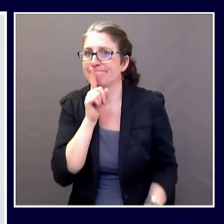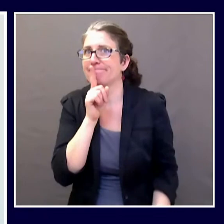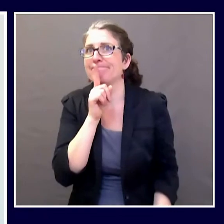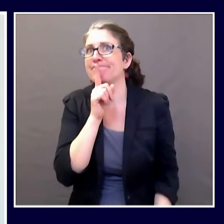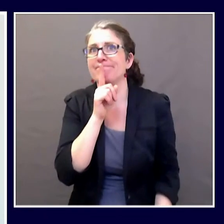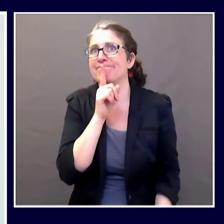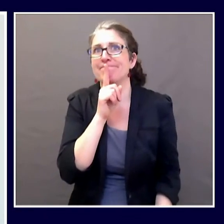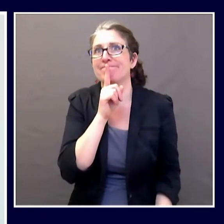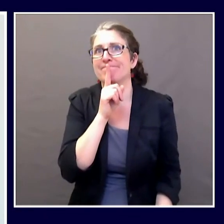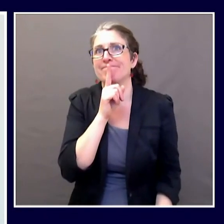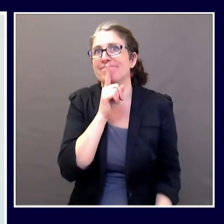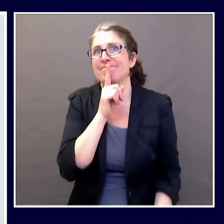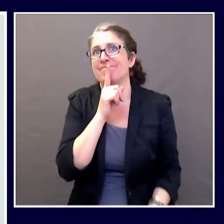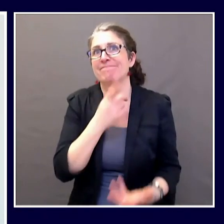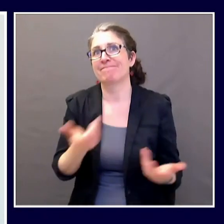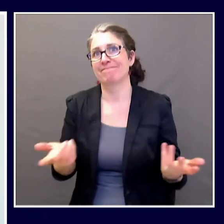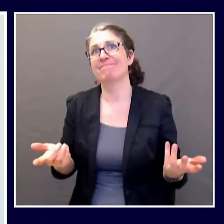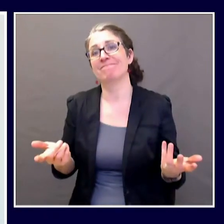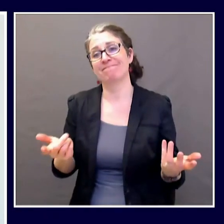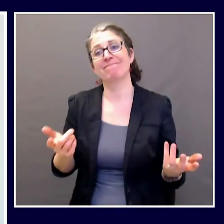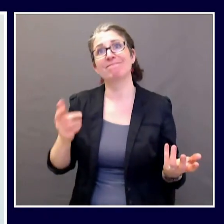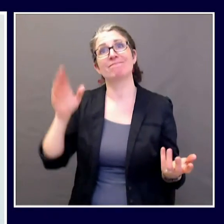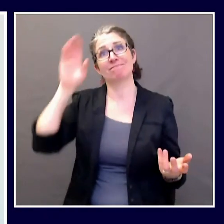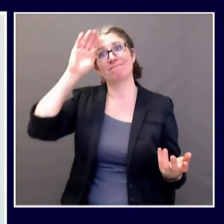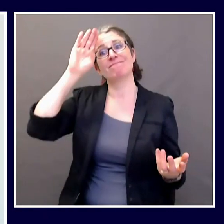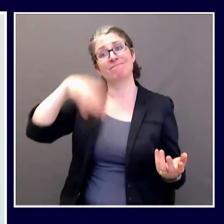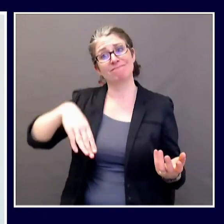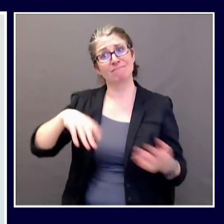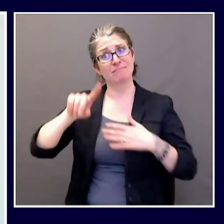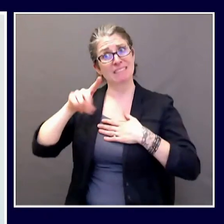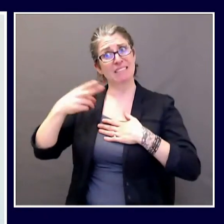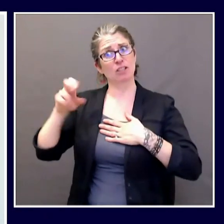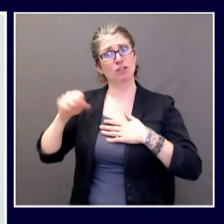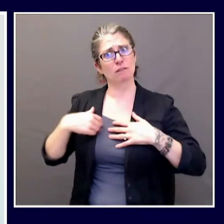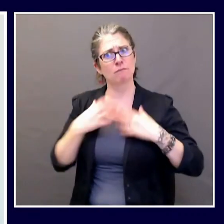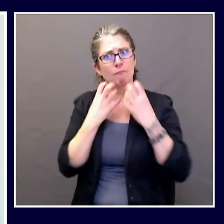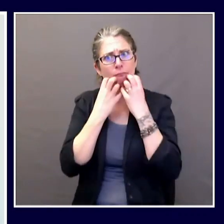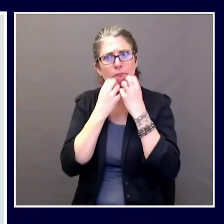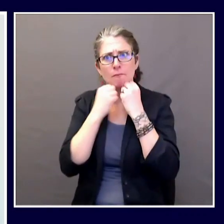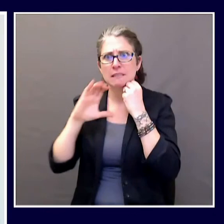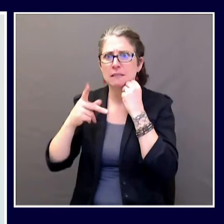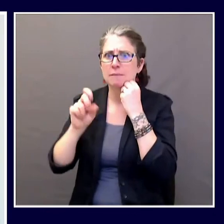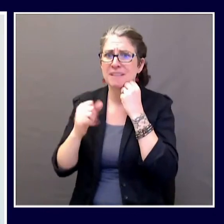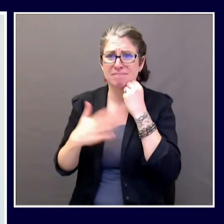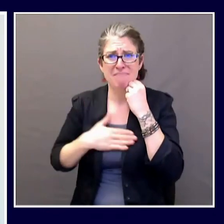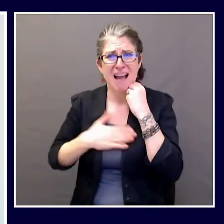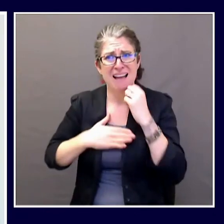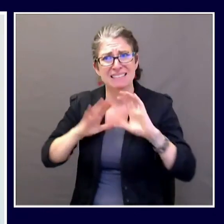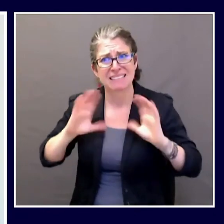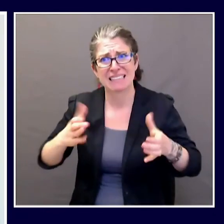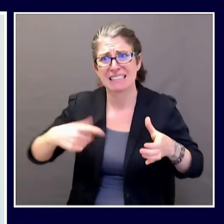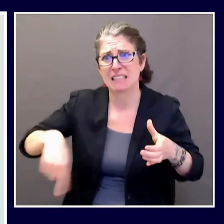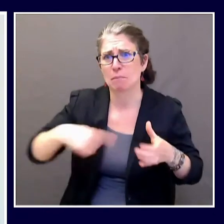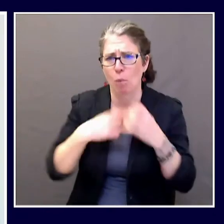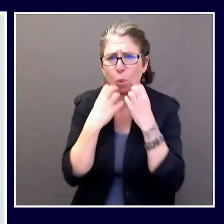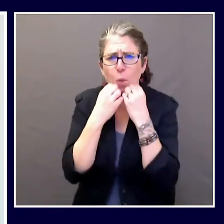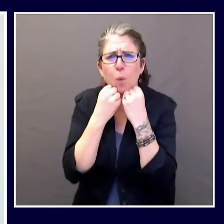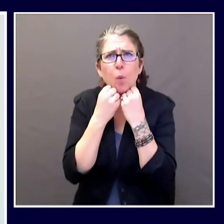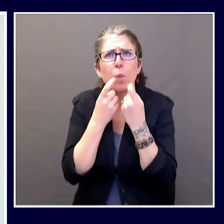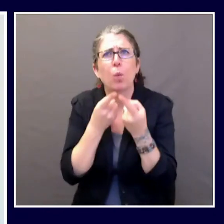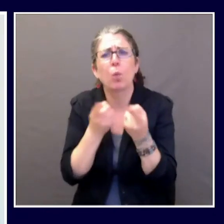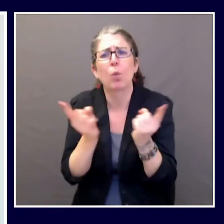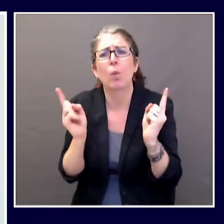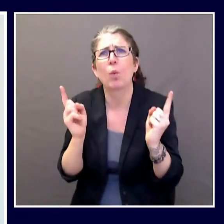incredibly valued members of our teams, and they do incredibly important work for the state. But until we have additional supply, we are continuing